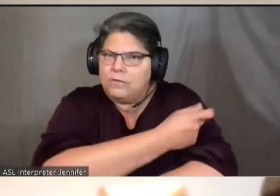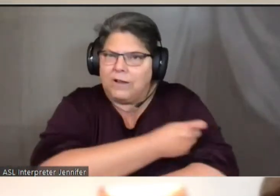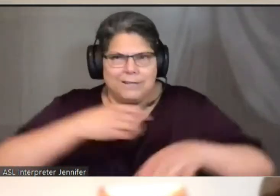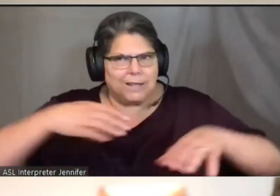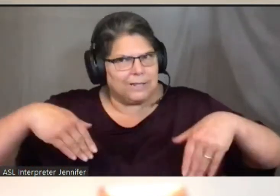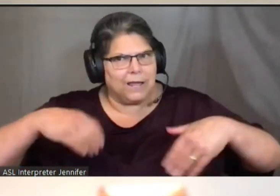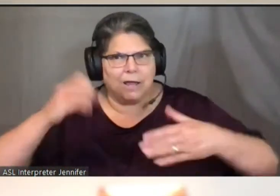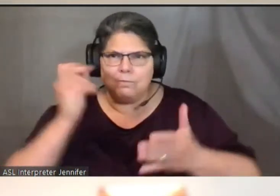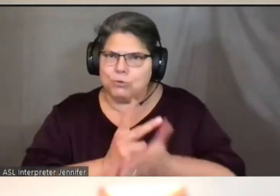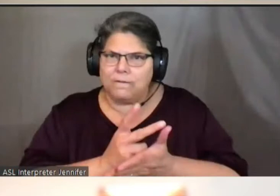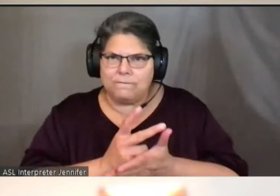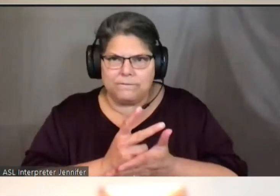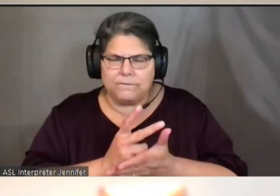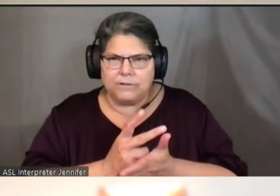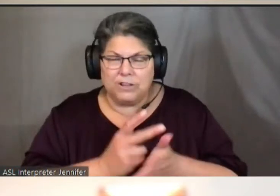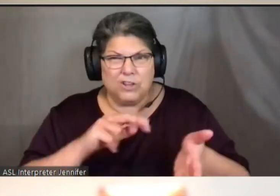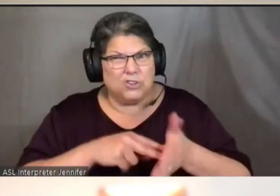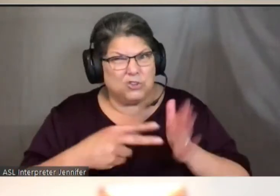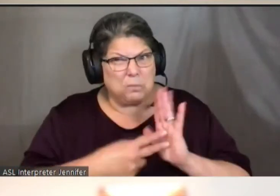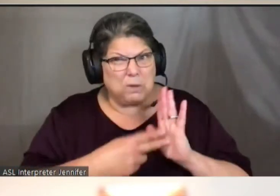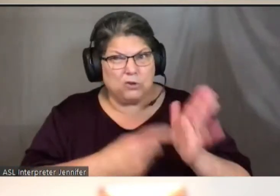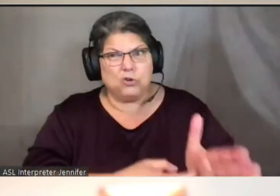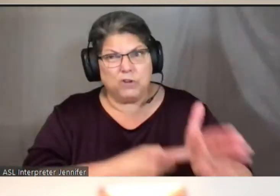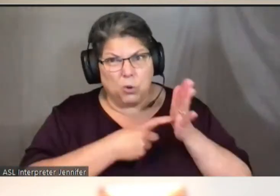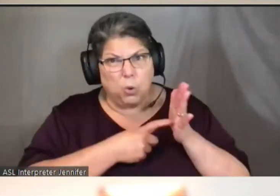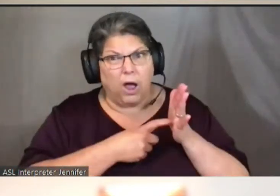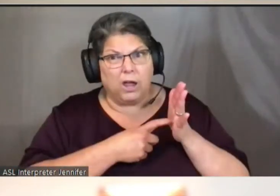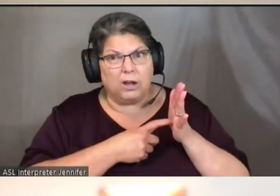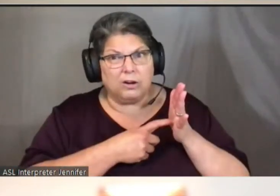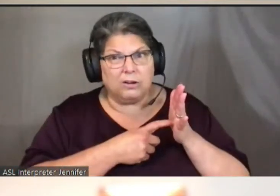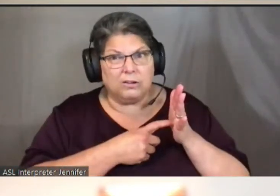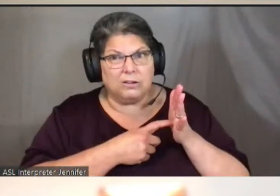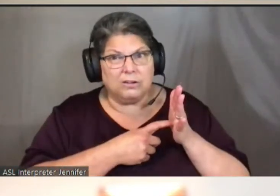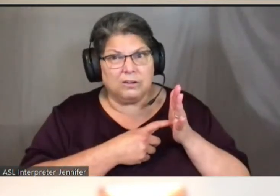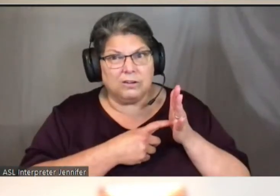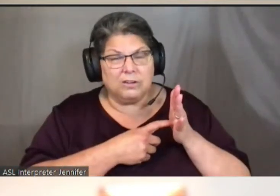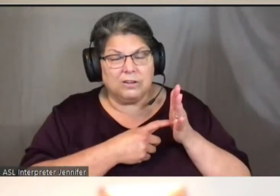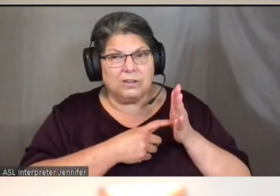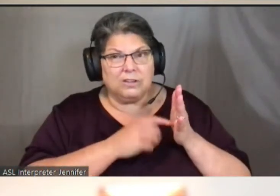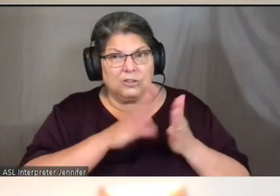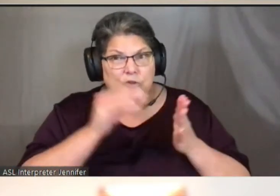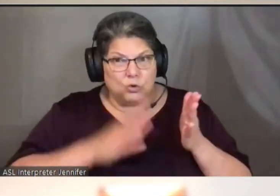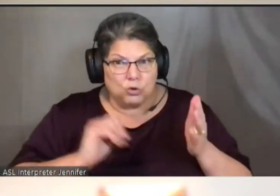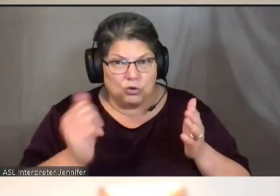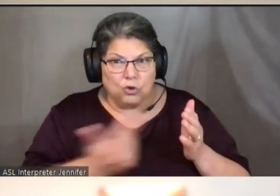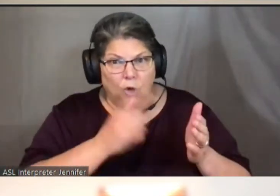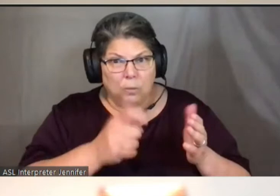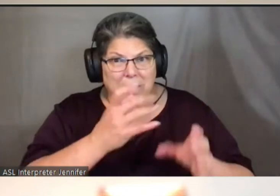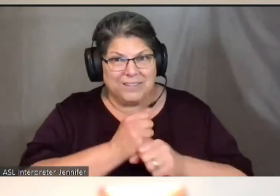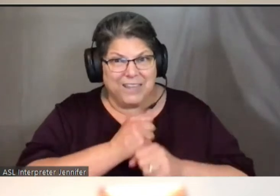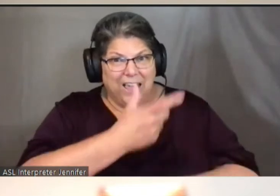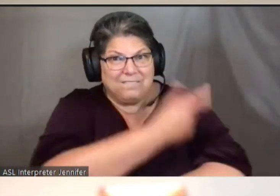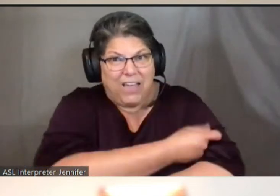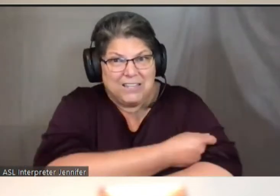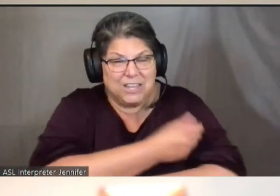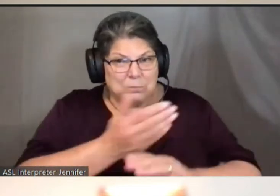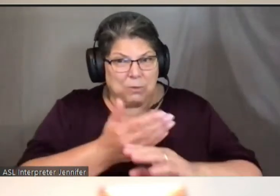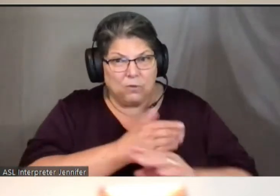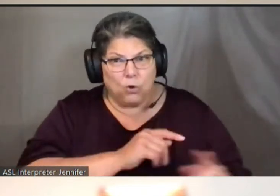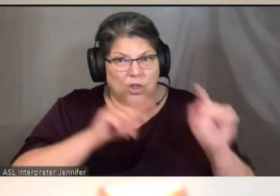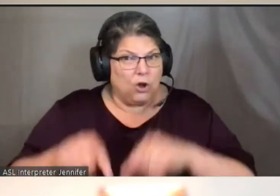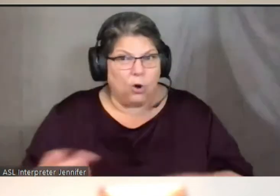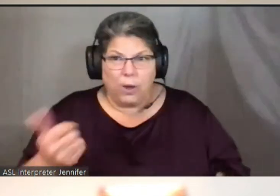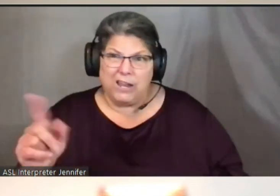ask or require vaccinations before attendance to anything